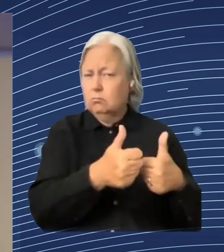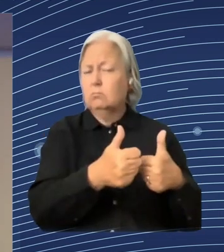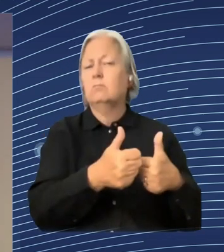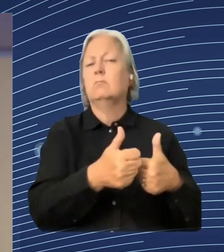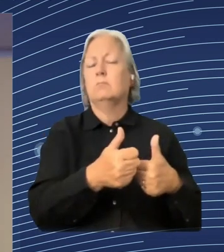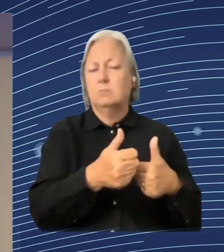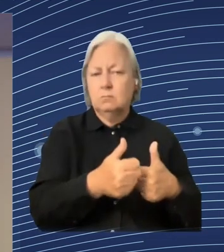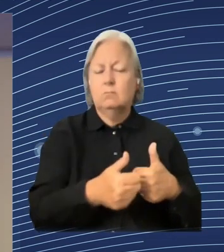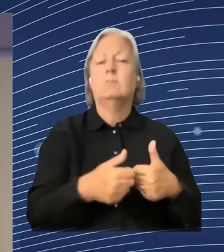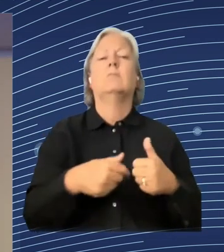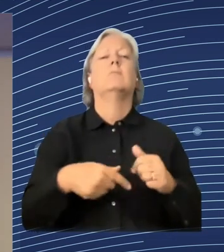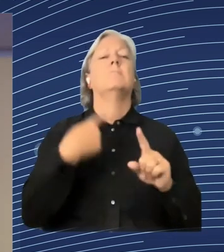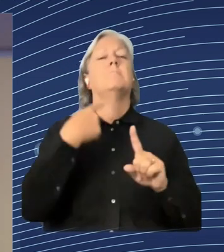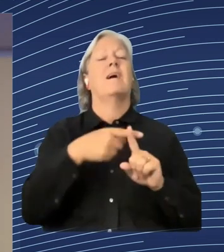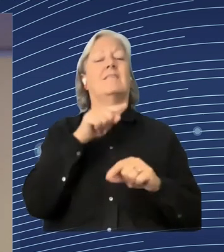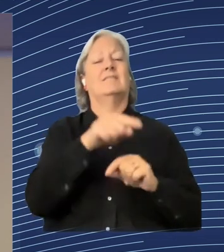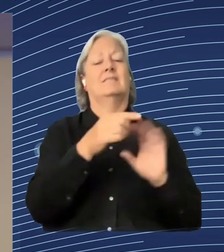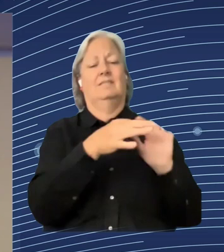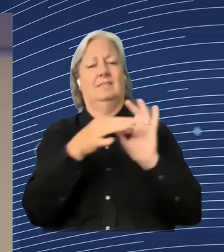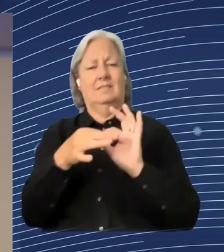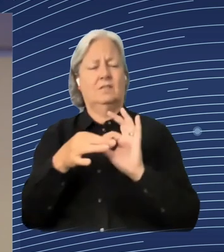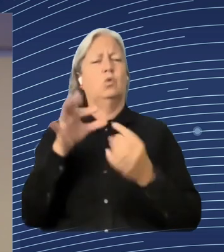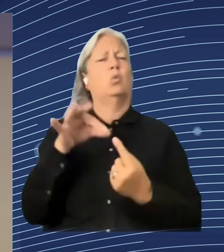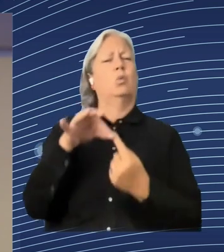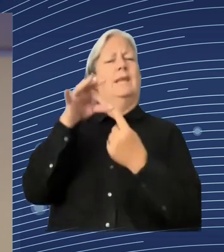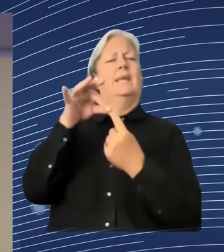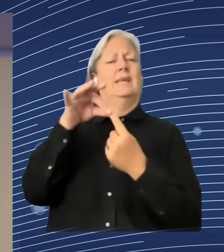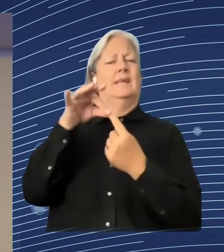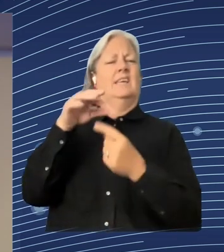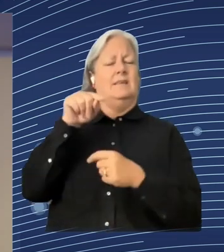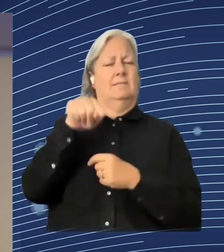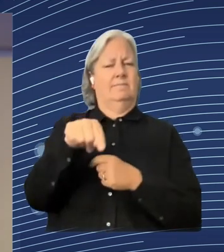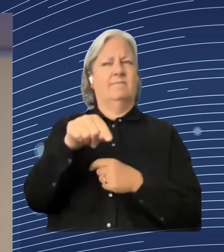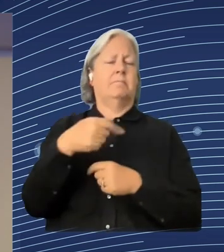to unique key. And we have in Belgium